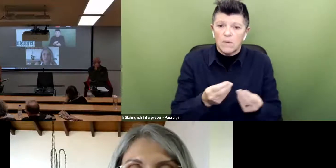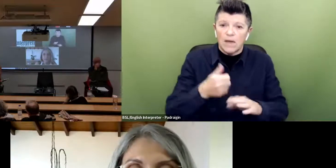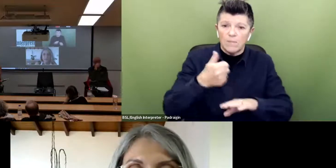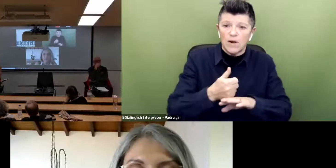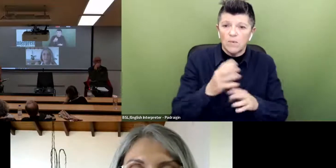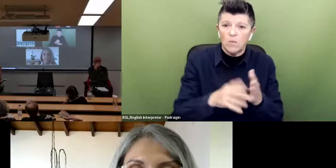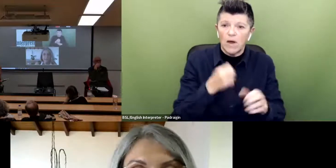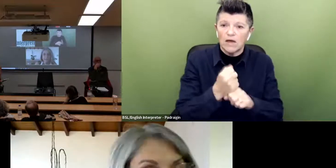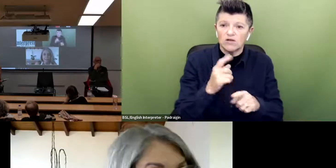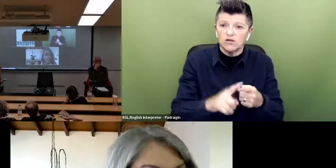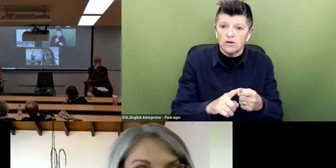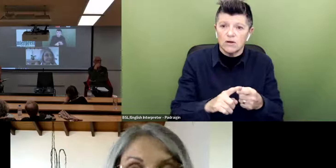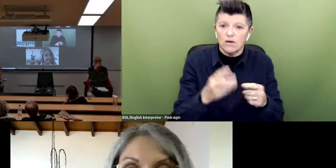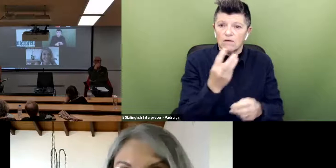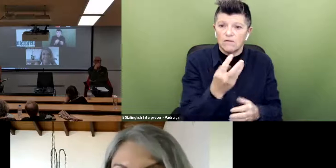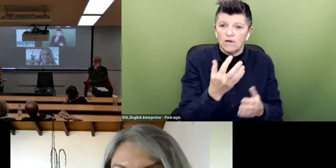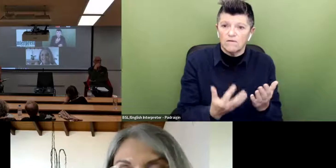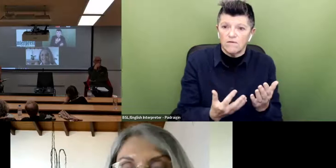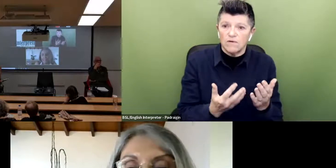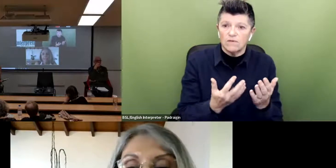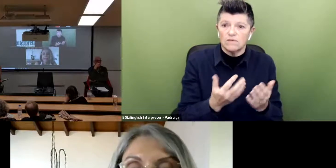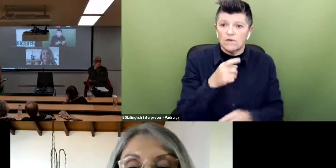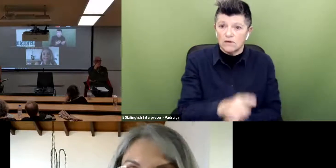to 68